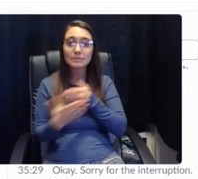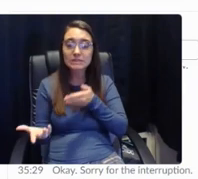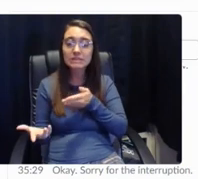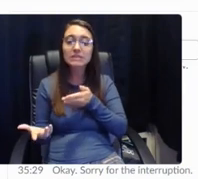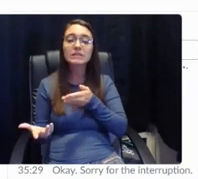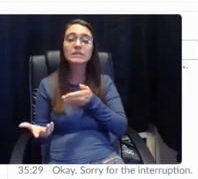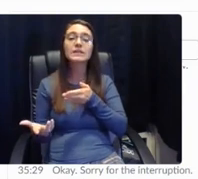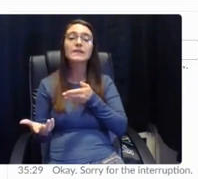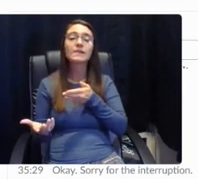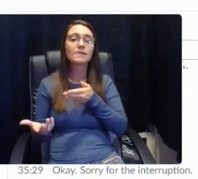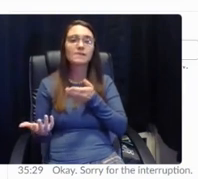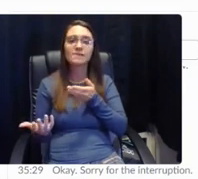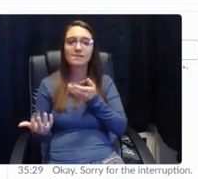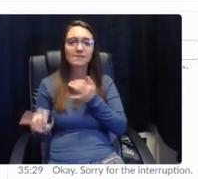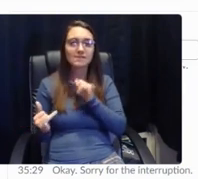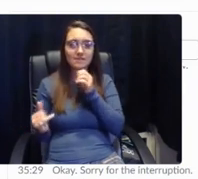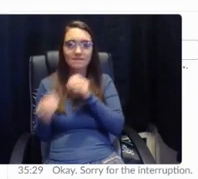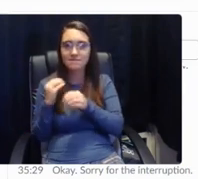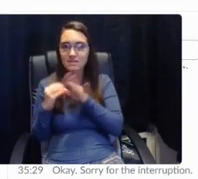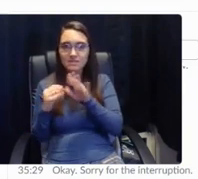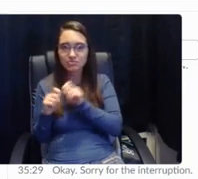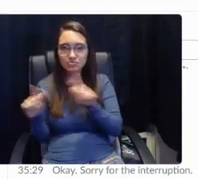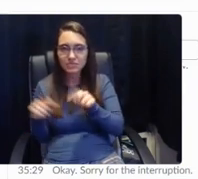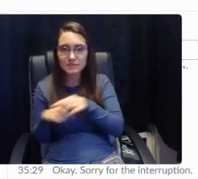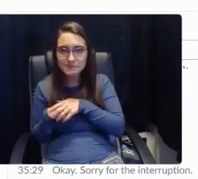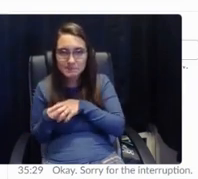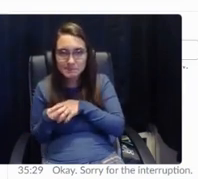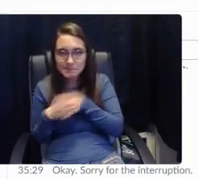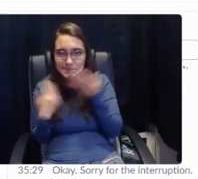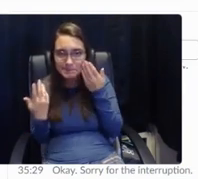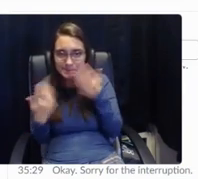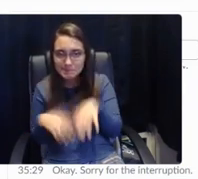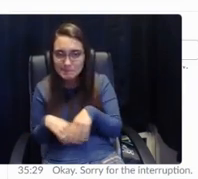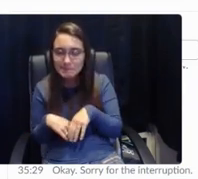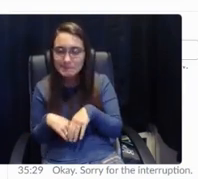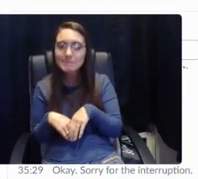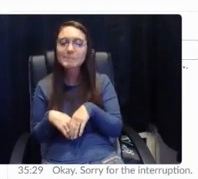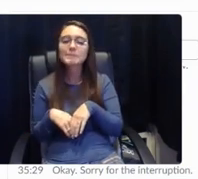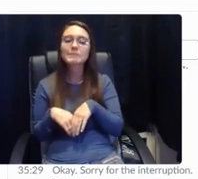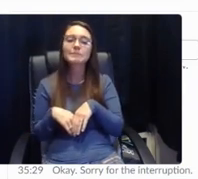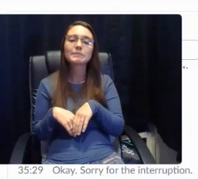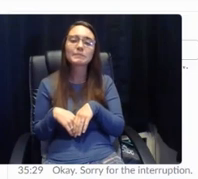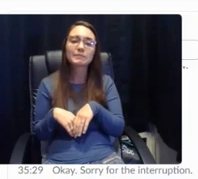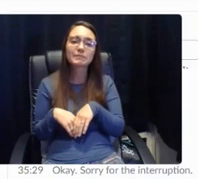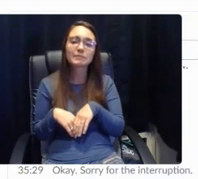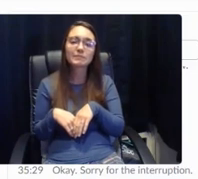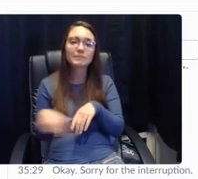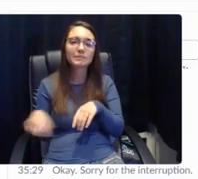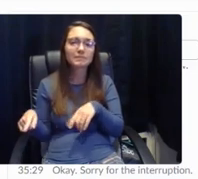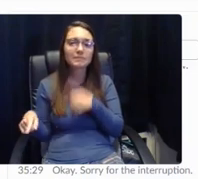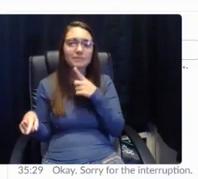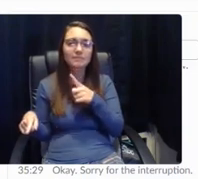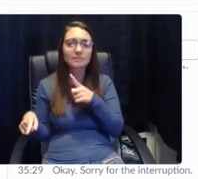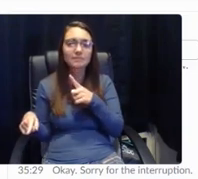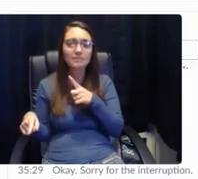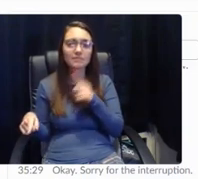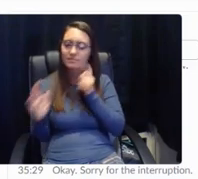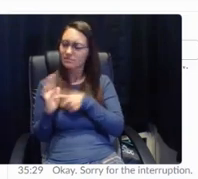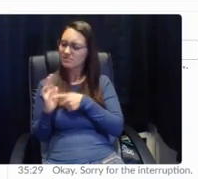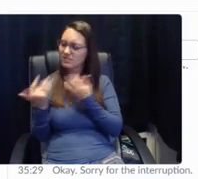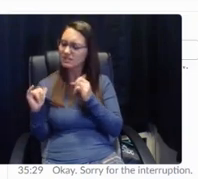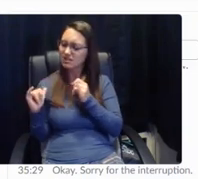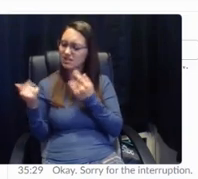all those potential here indicating about what are the indicator look like. Oh, unfortunately, we had that